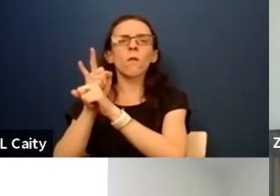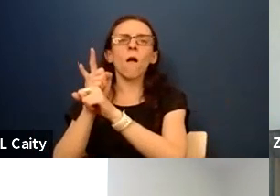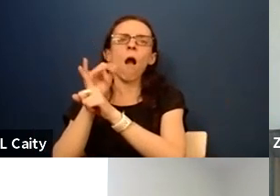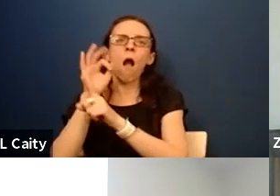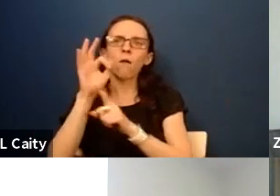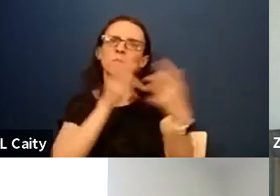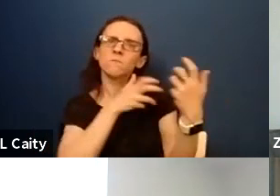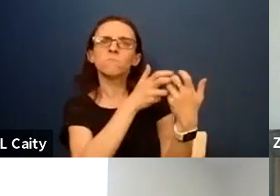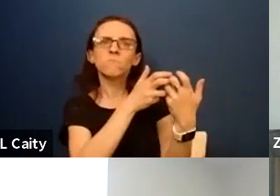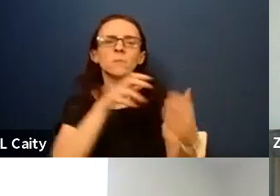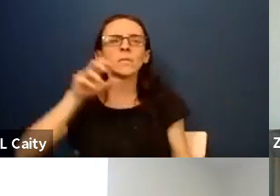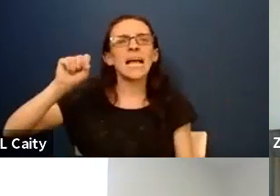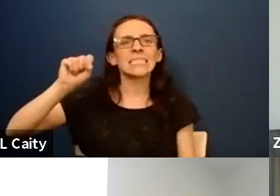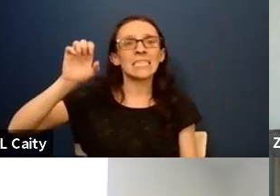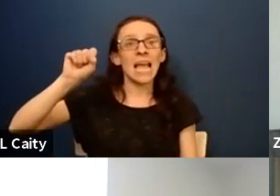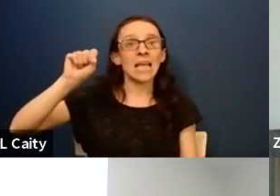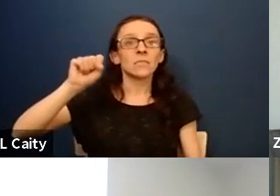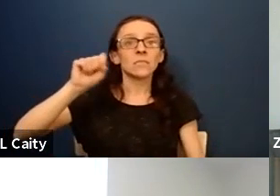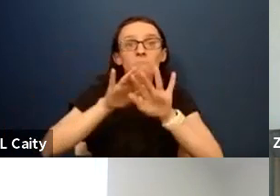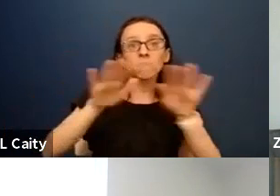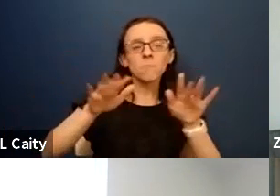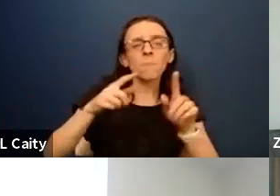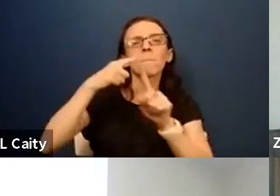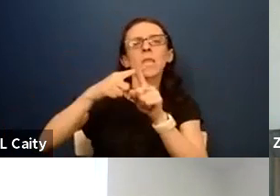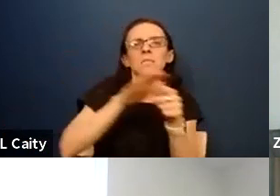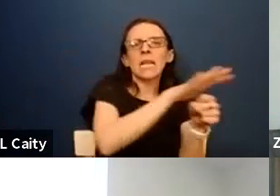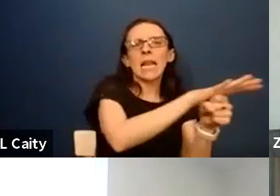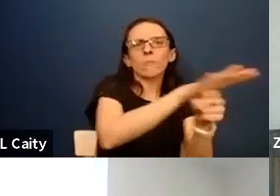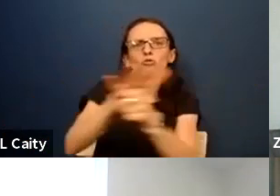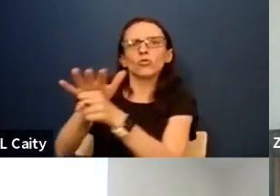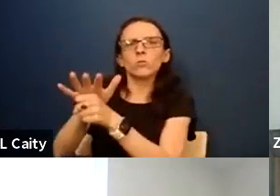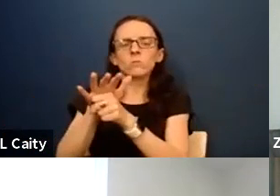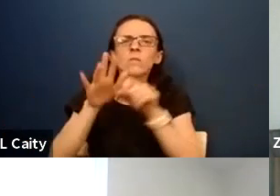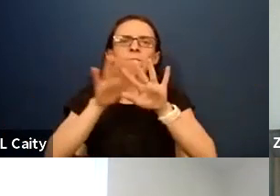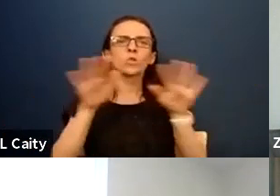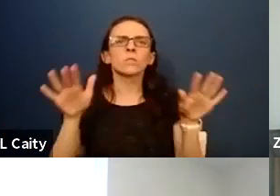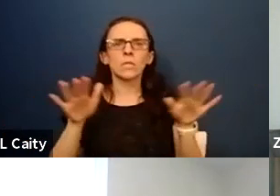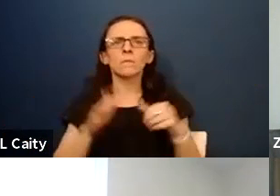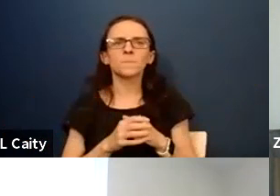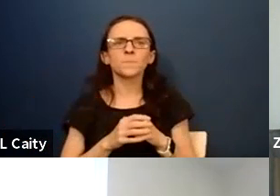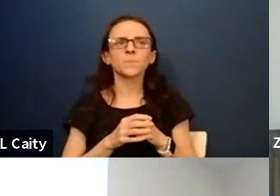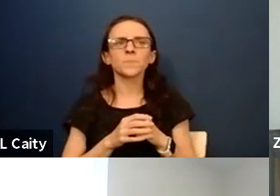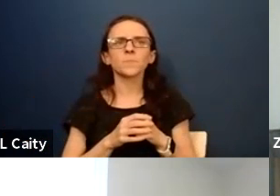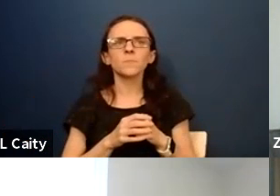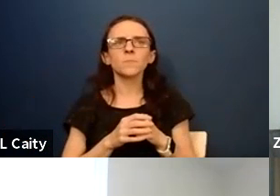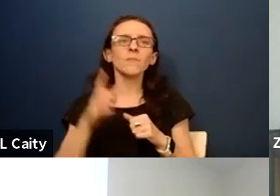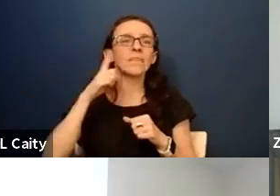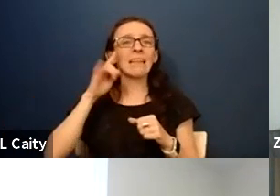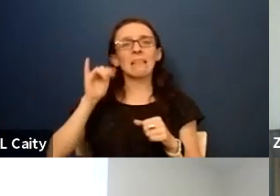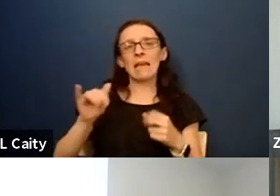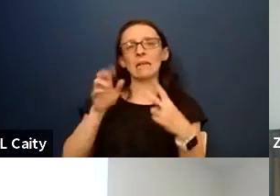socioeconomic diversity and neighborhood diversity. So it touches both of our requirements